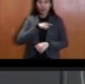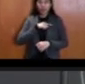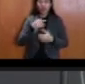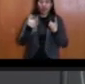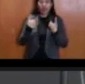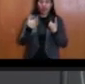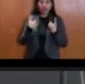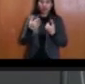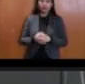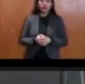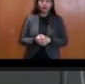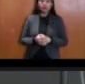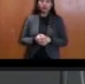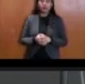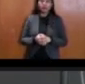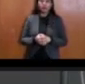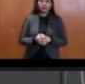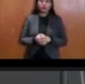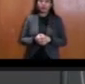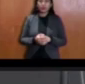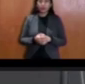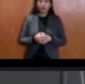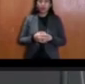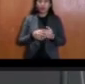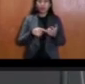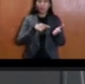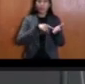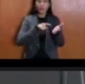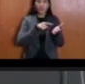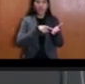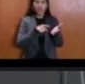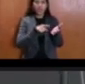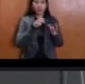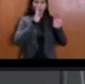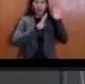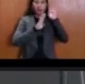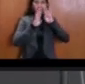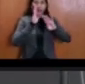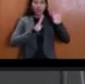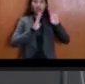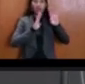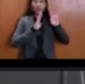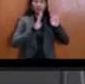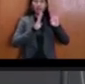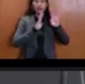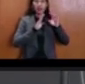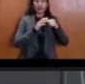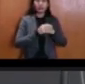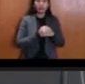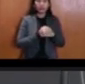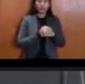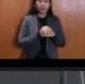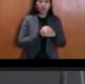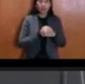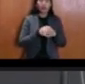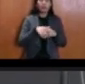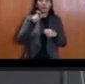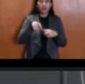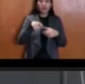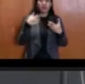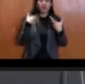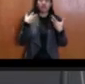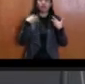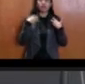transmission. You have your congestion problems with transmission. We should have strong